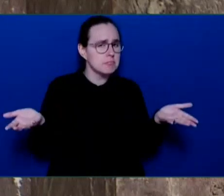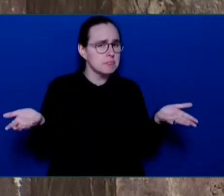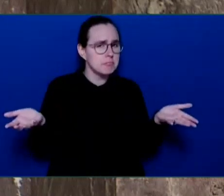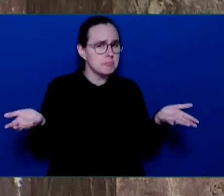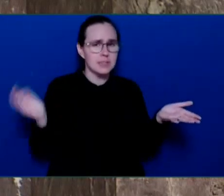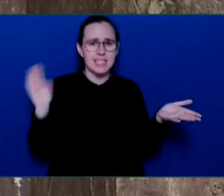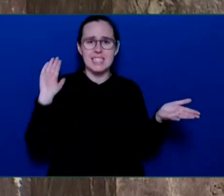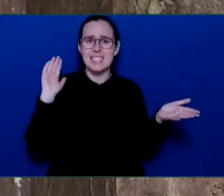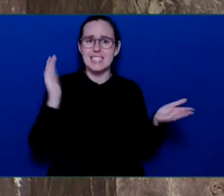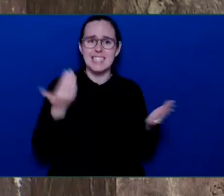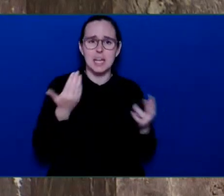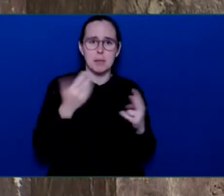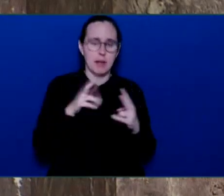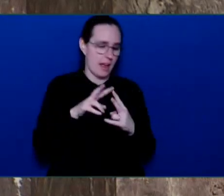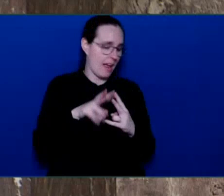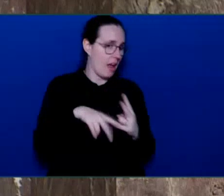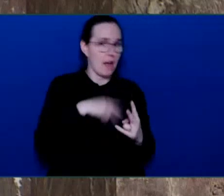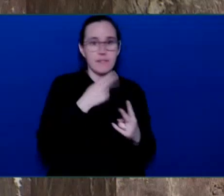Members.